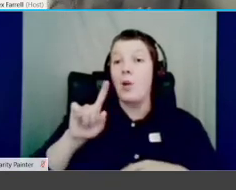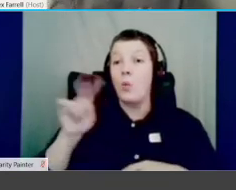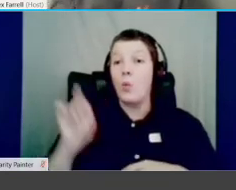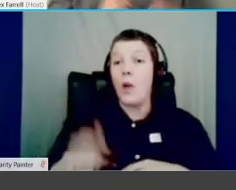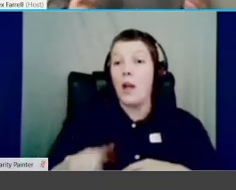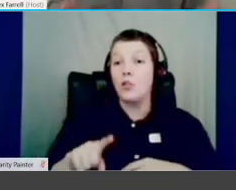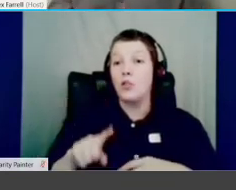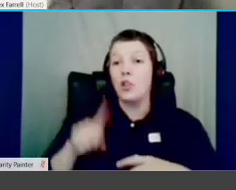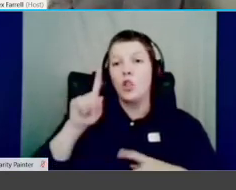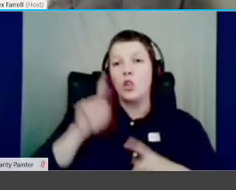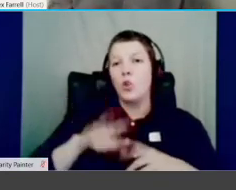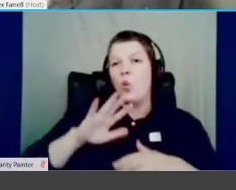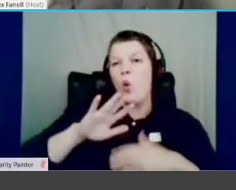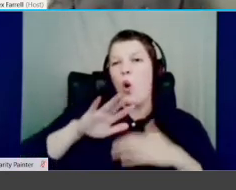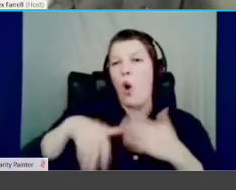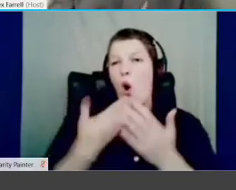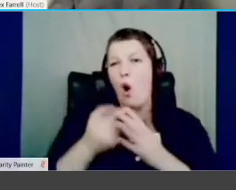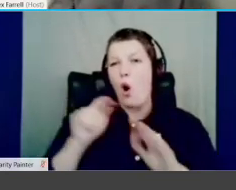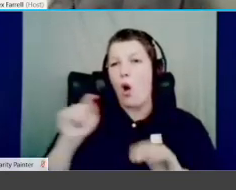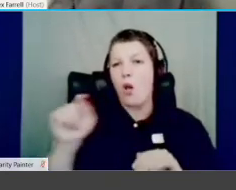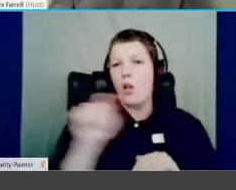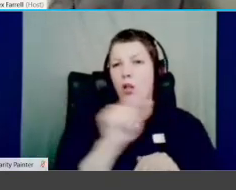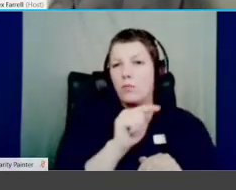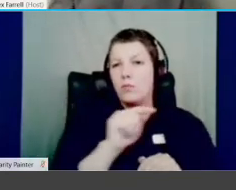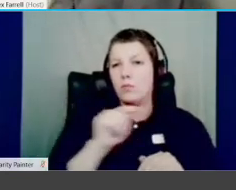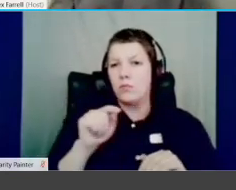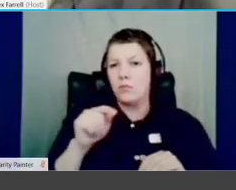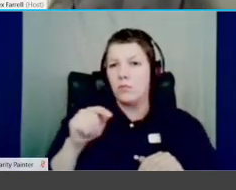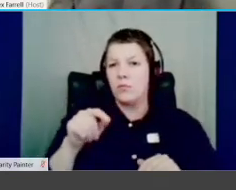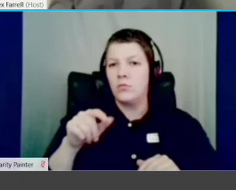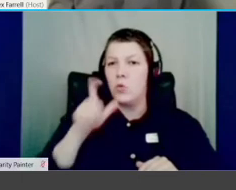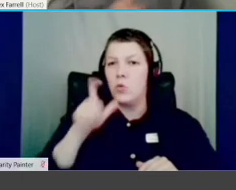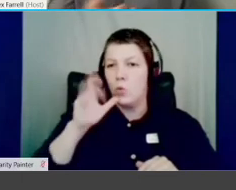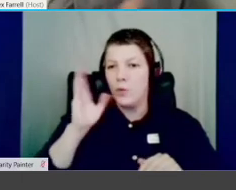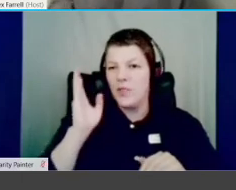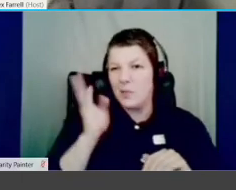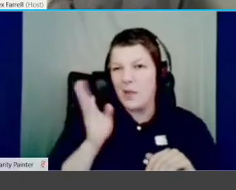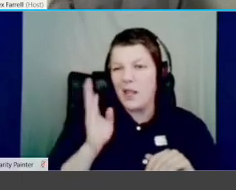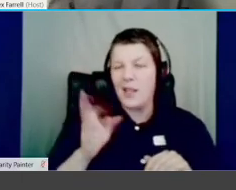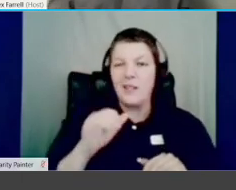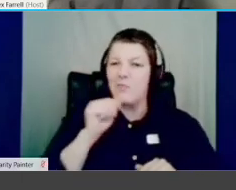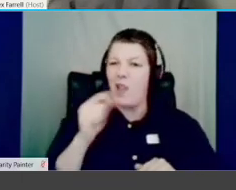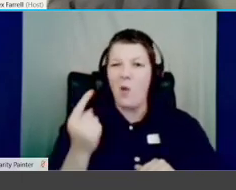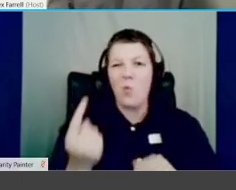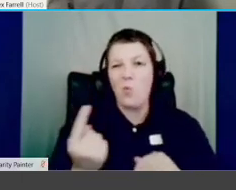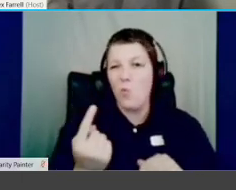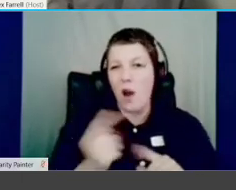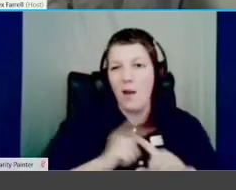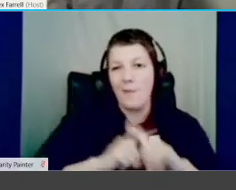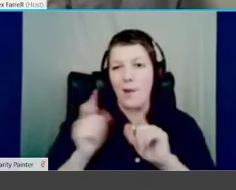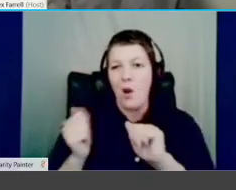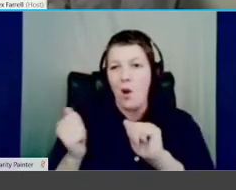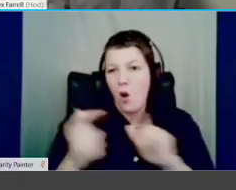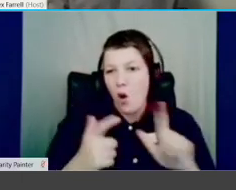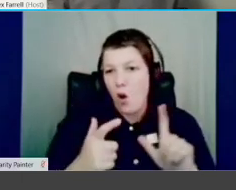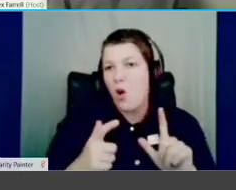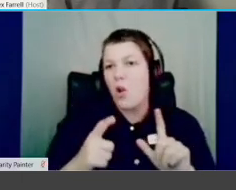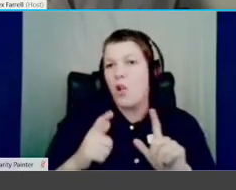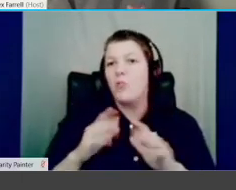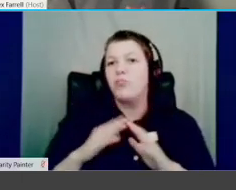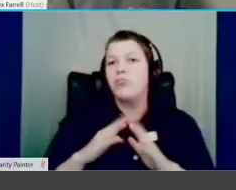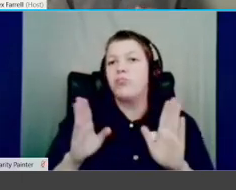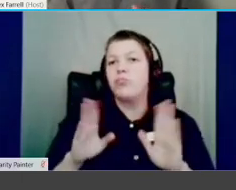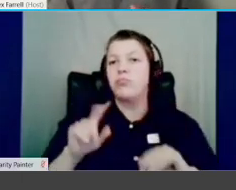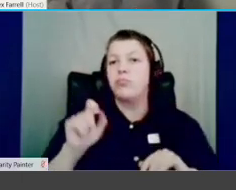them specifically, just to make sure we all see it, and Dan and Leslie and maybe even Summer could address those questions as well. If